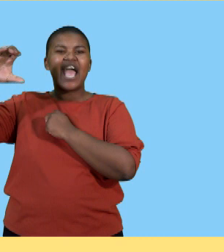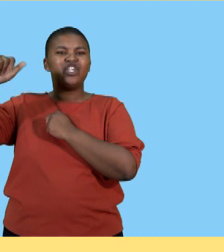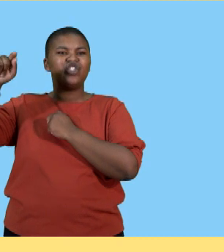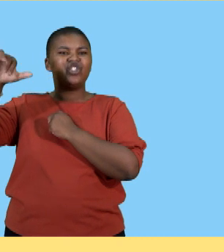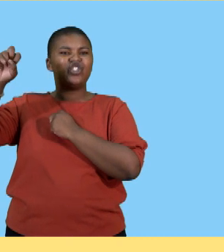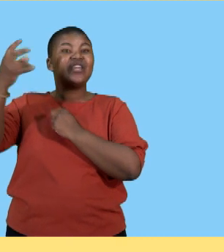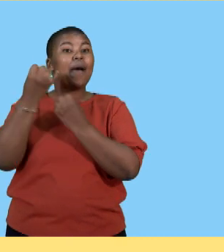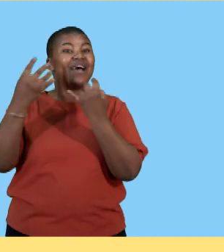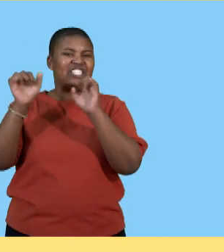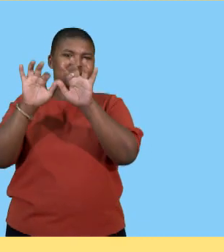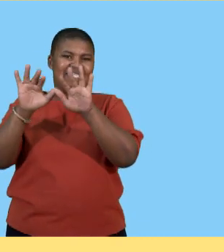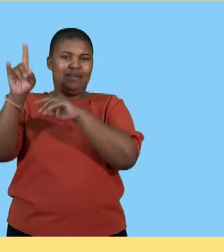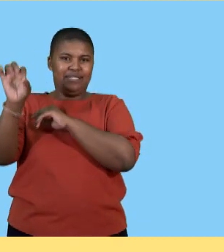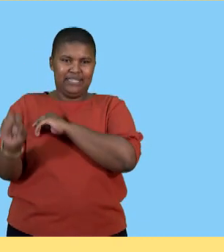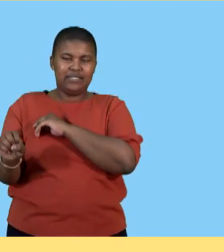10%.